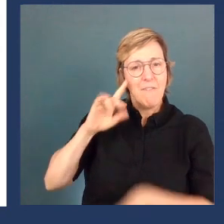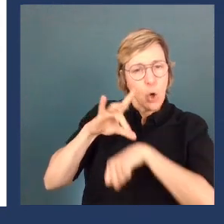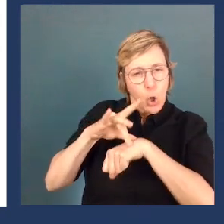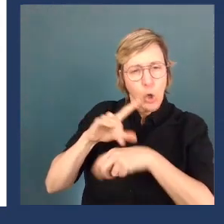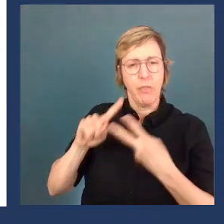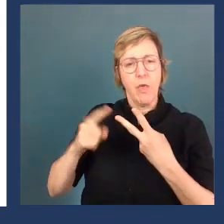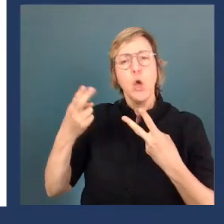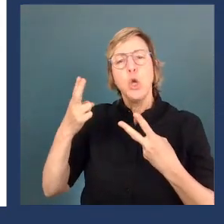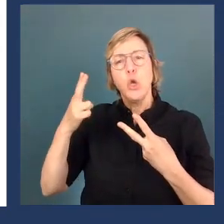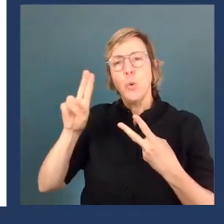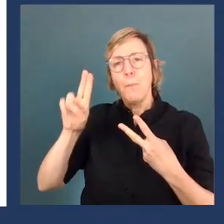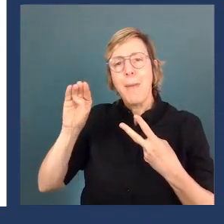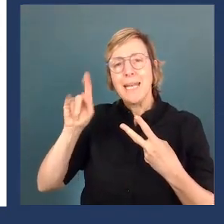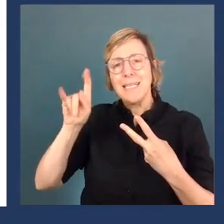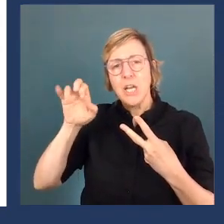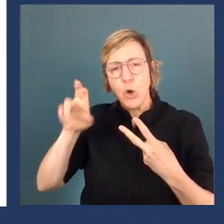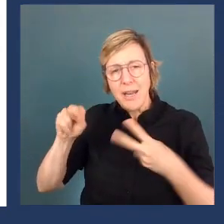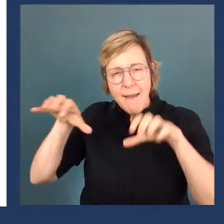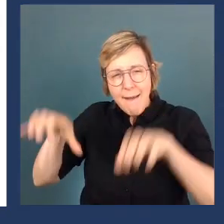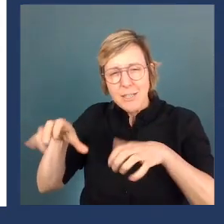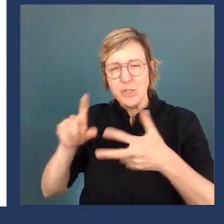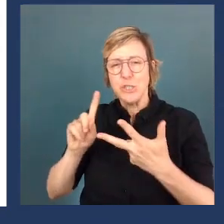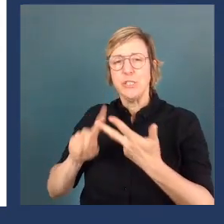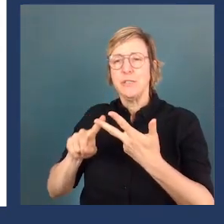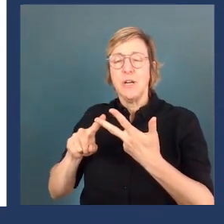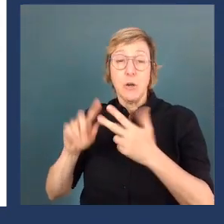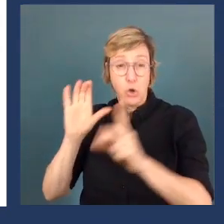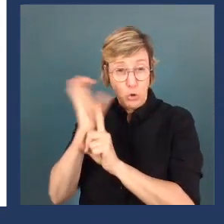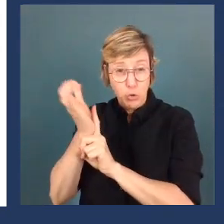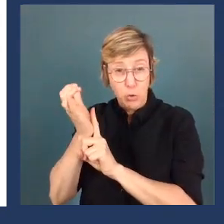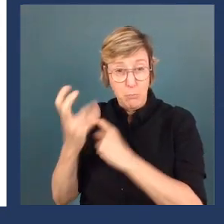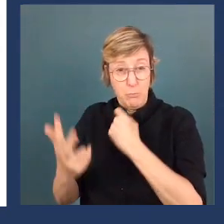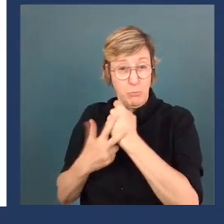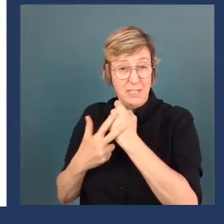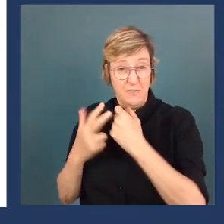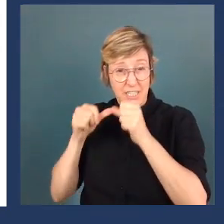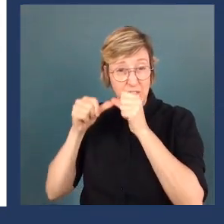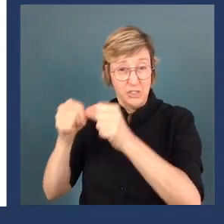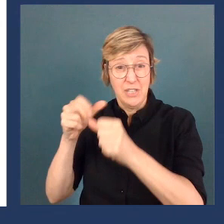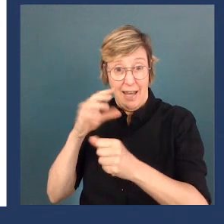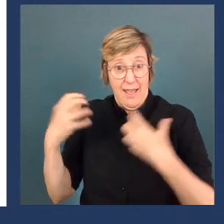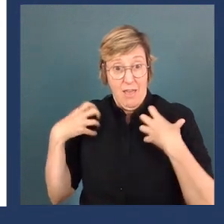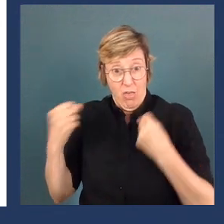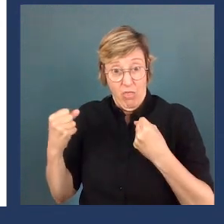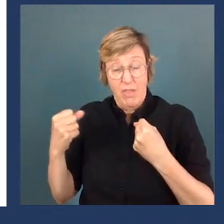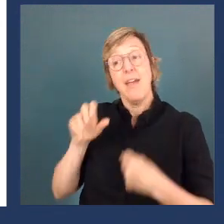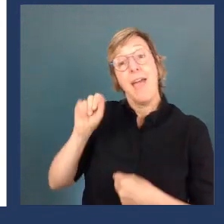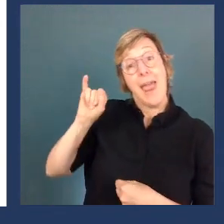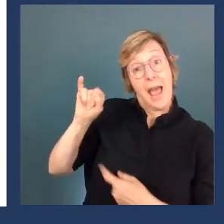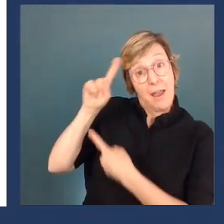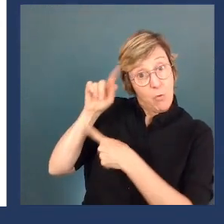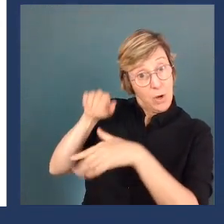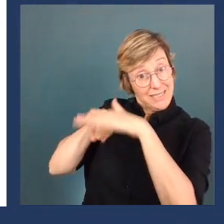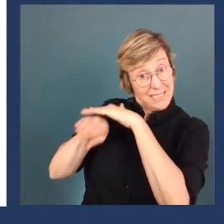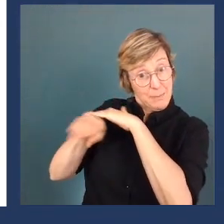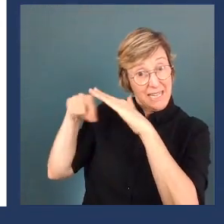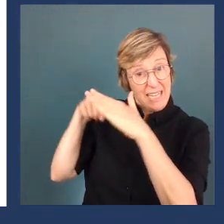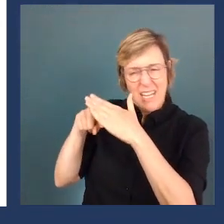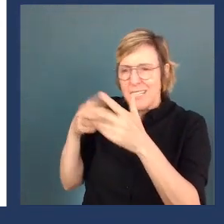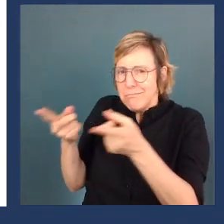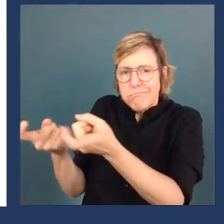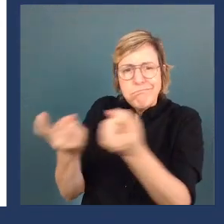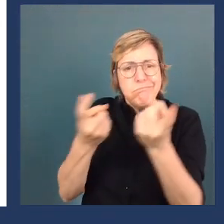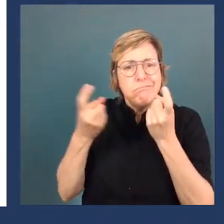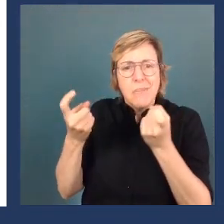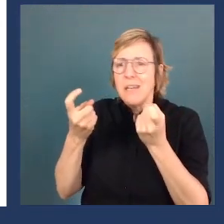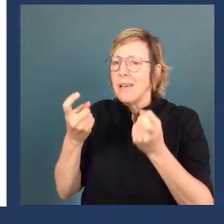cultural preservation, and health, our AI for Accessibility program is getting researchers, developers, makers, and